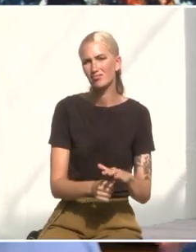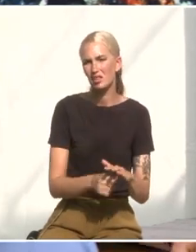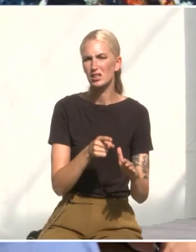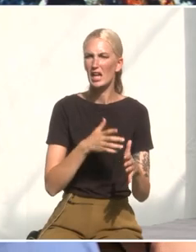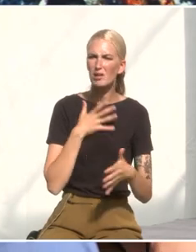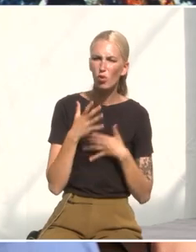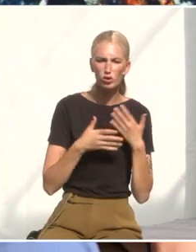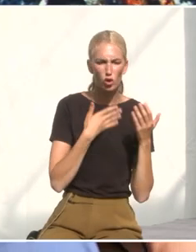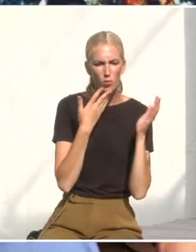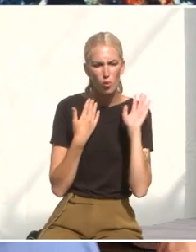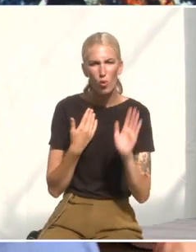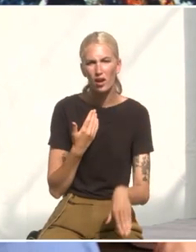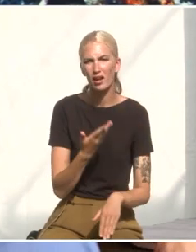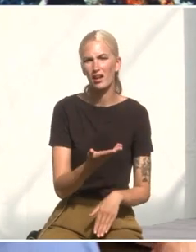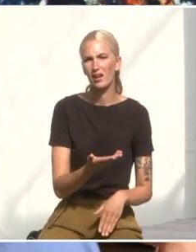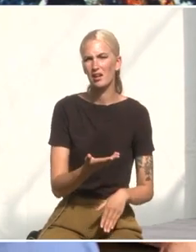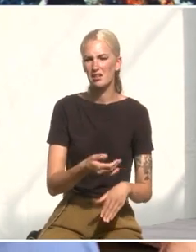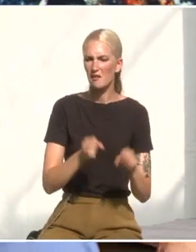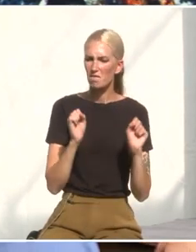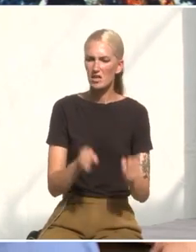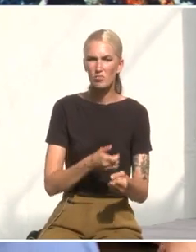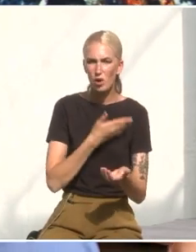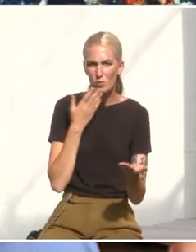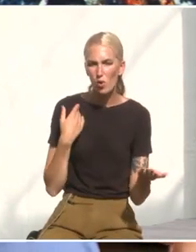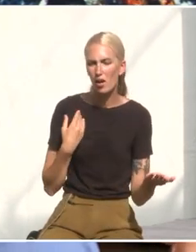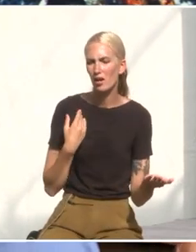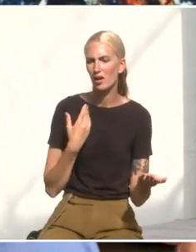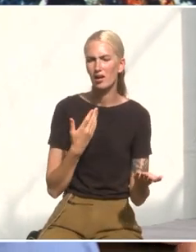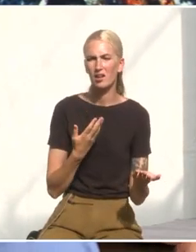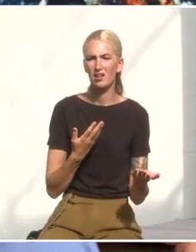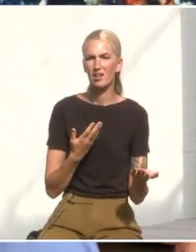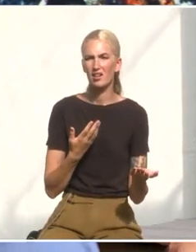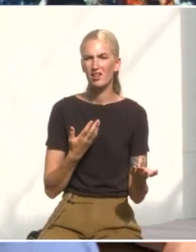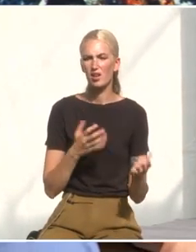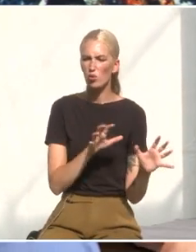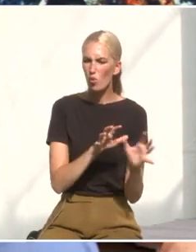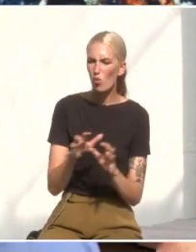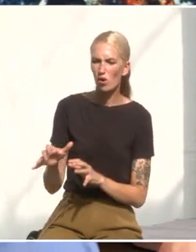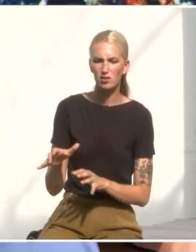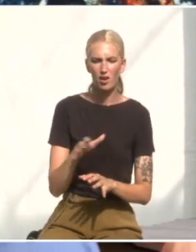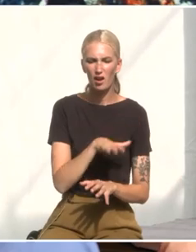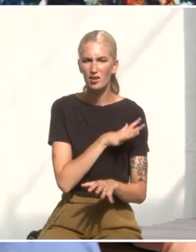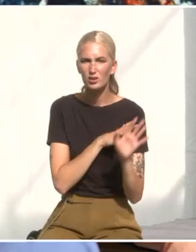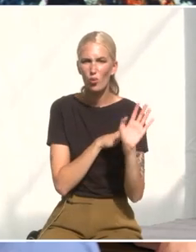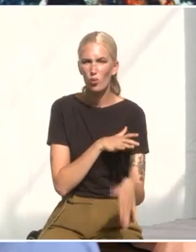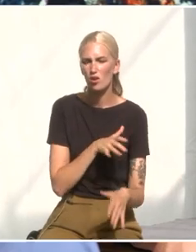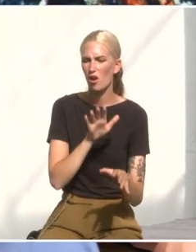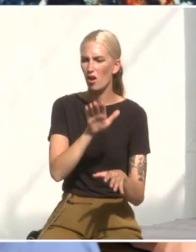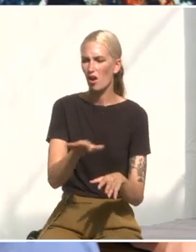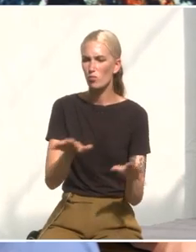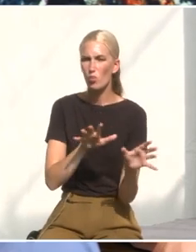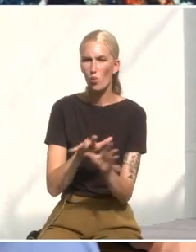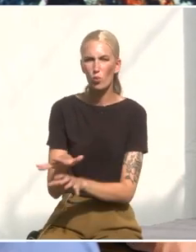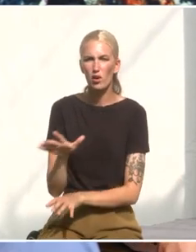emotional, not capable of being able to care, give care to children. I